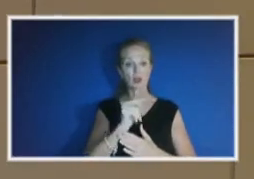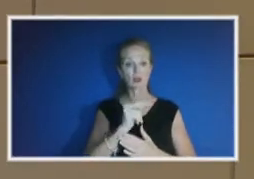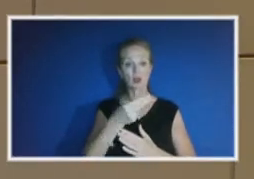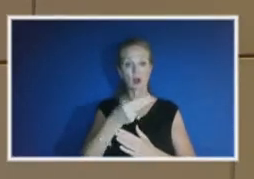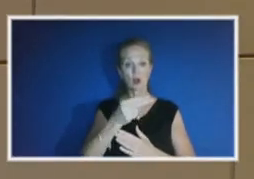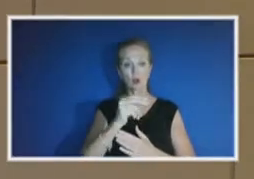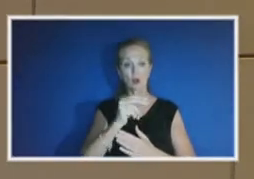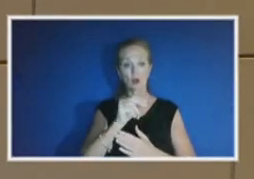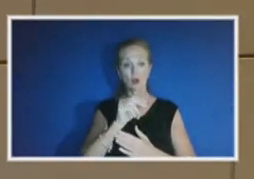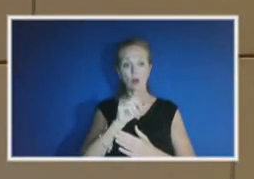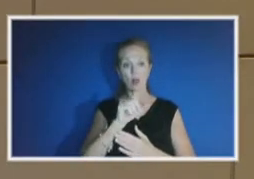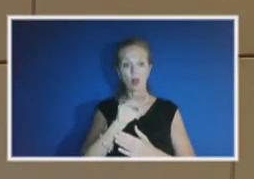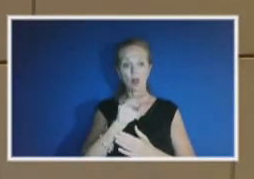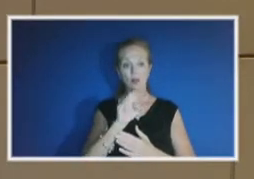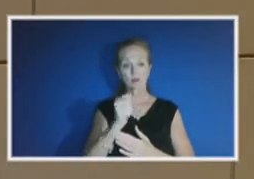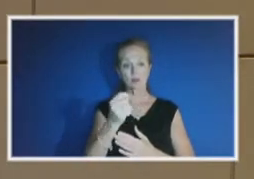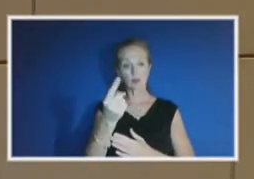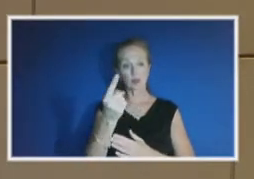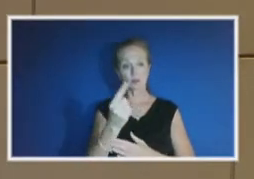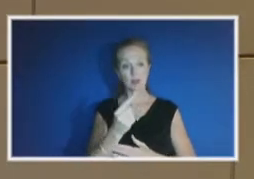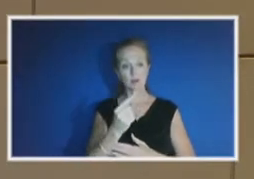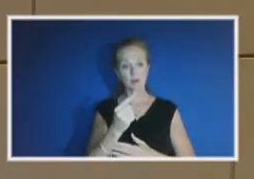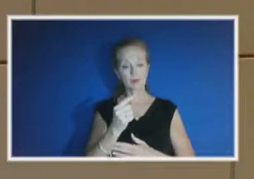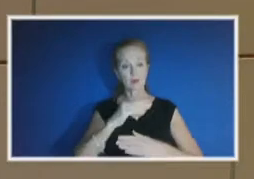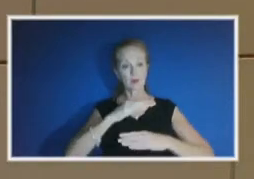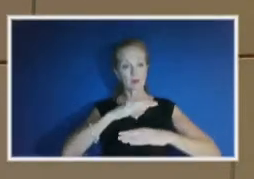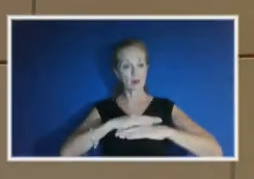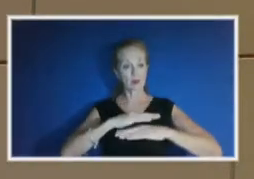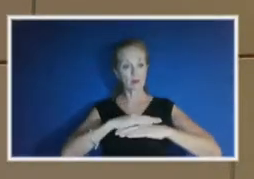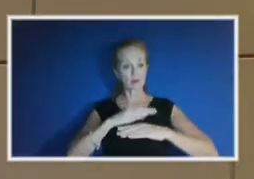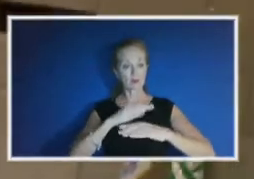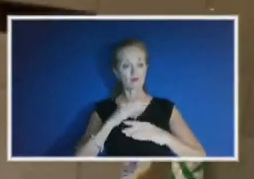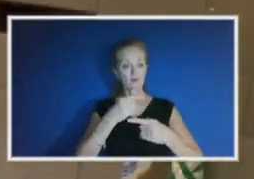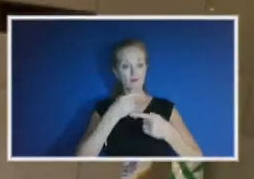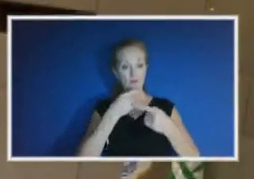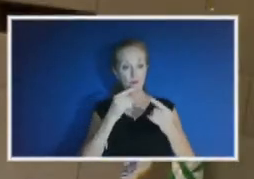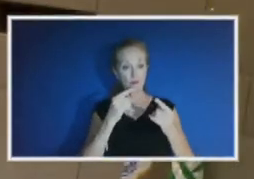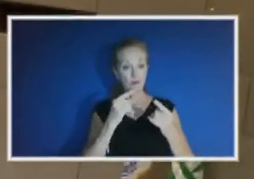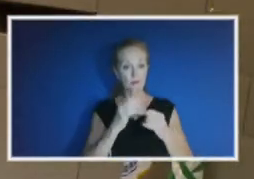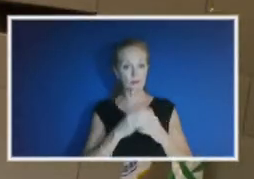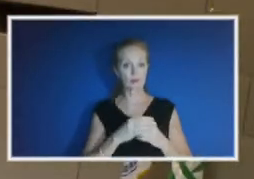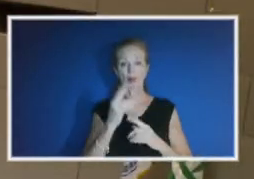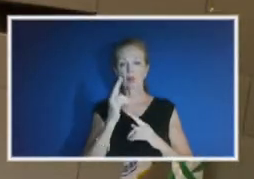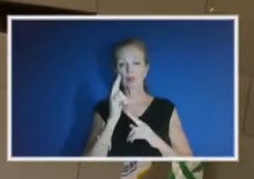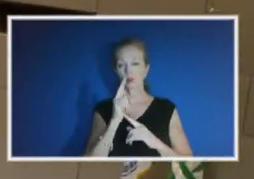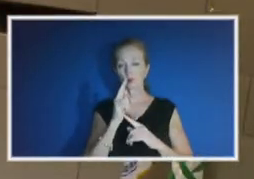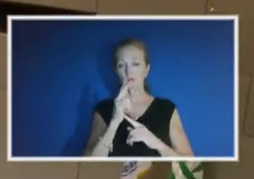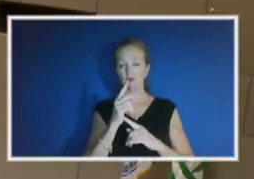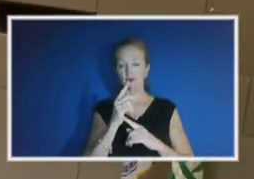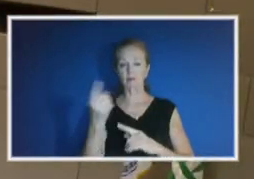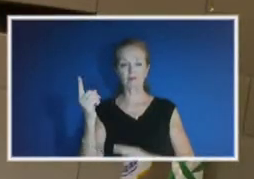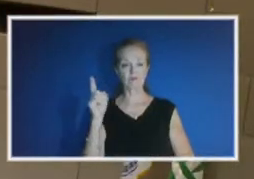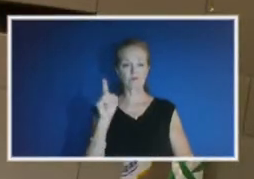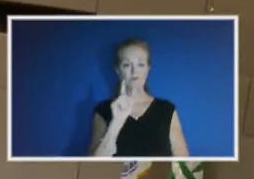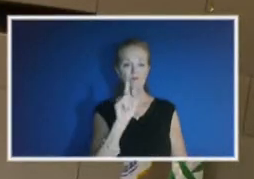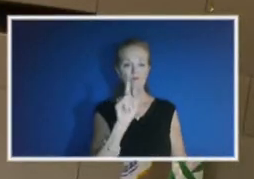you come down to the podium to address us? You have 3 minutes.